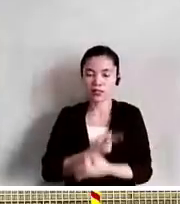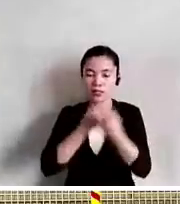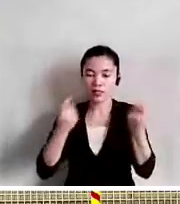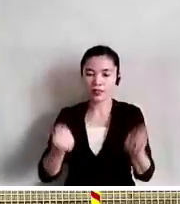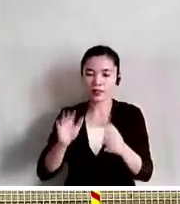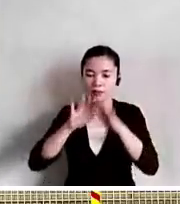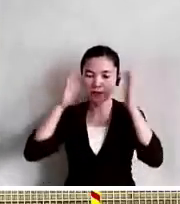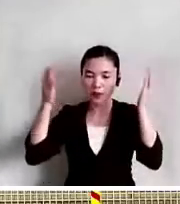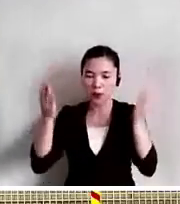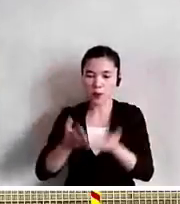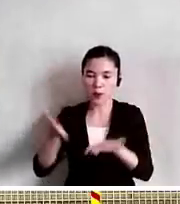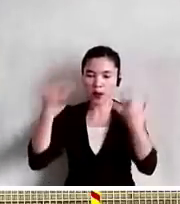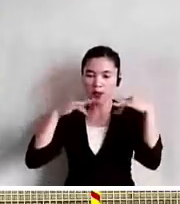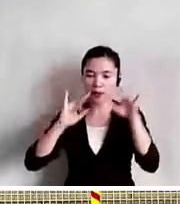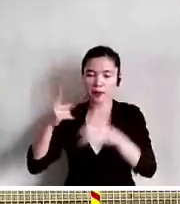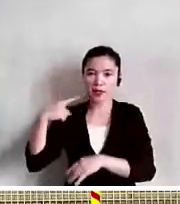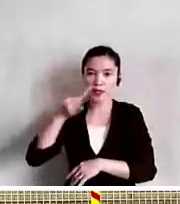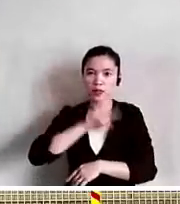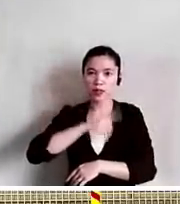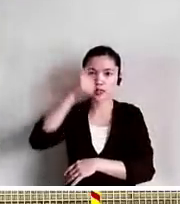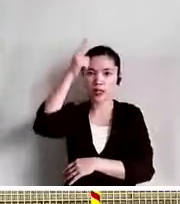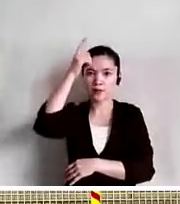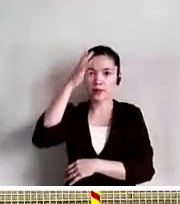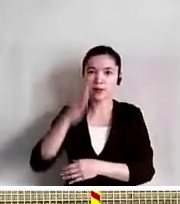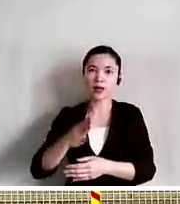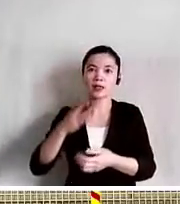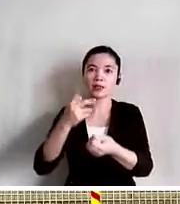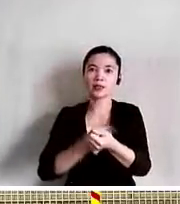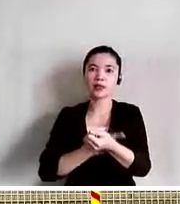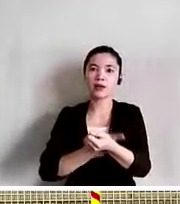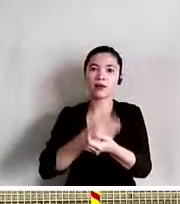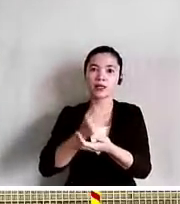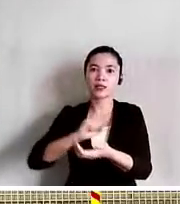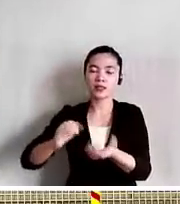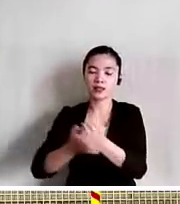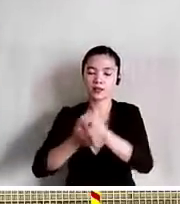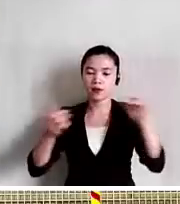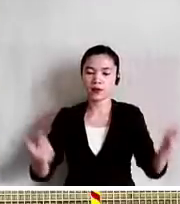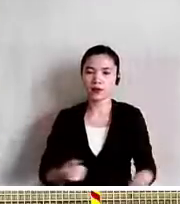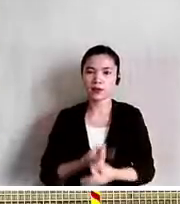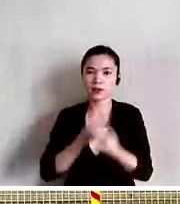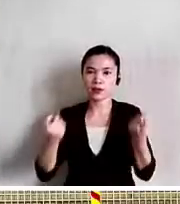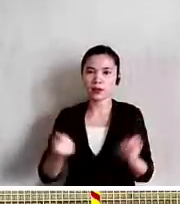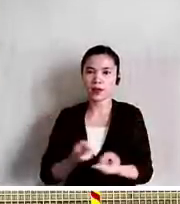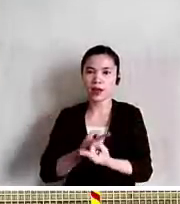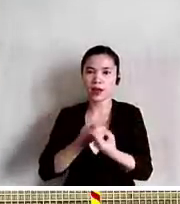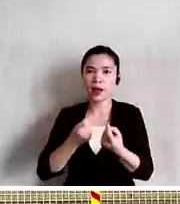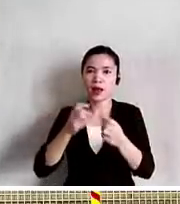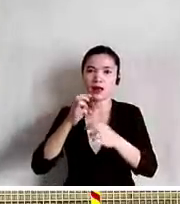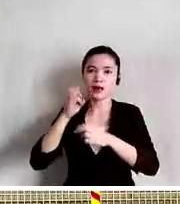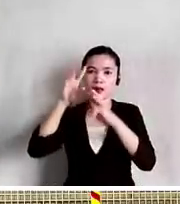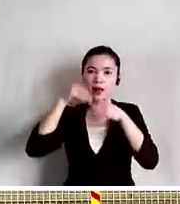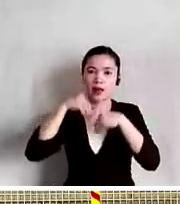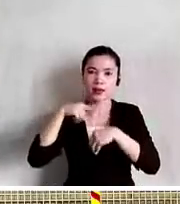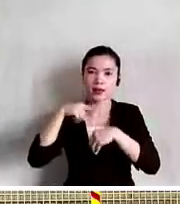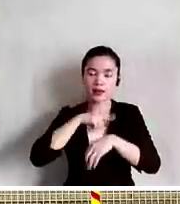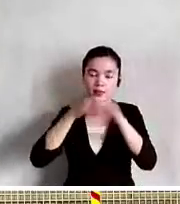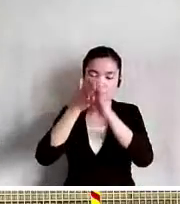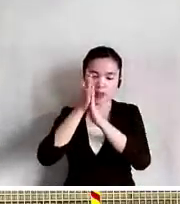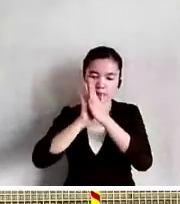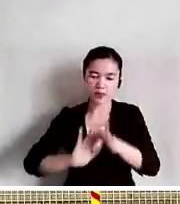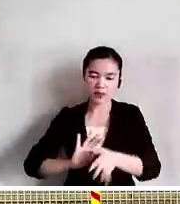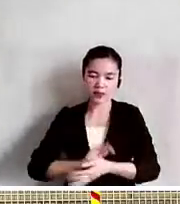have mercy on us. Lamb of God, you take away the sins of the world, grant us peace.